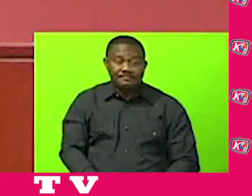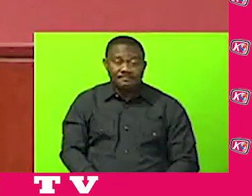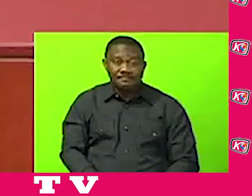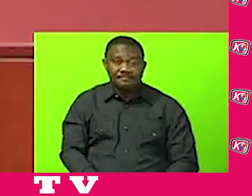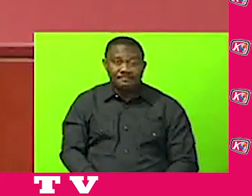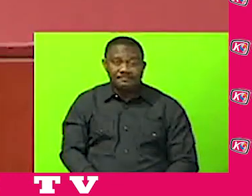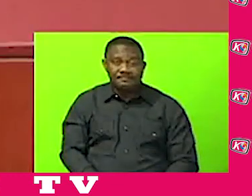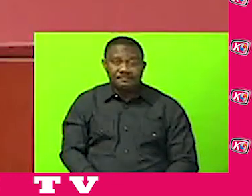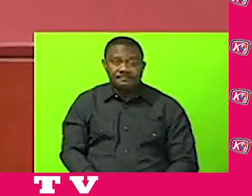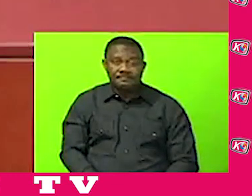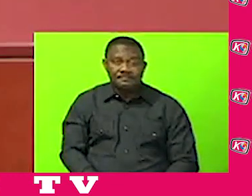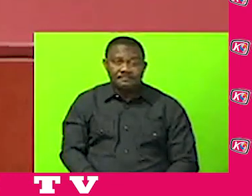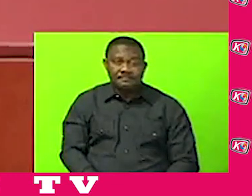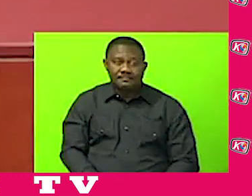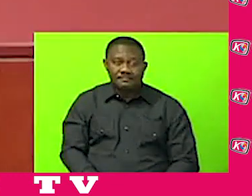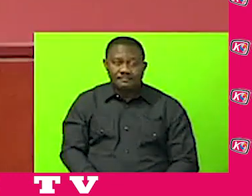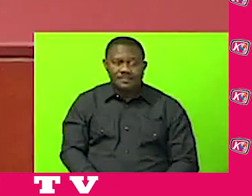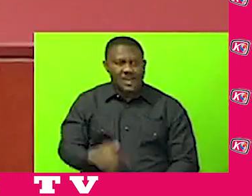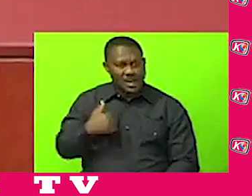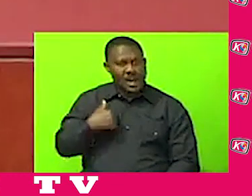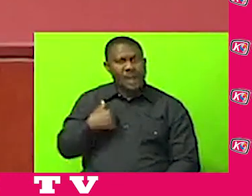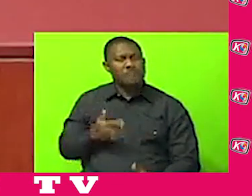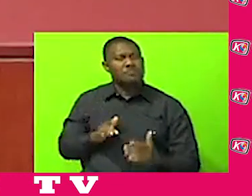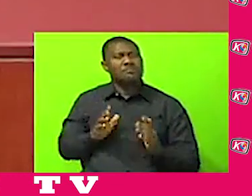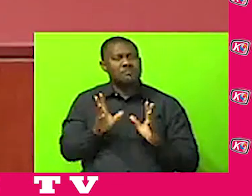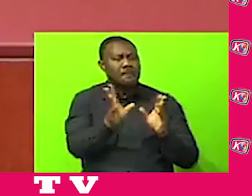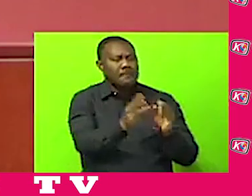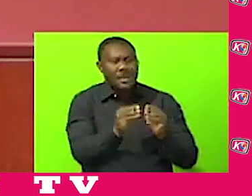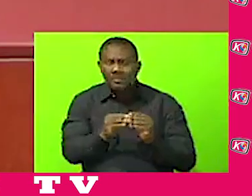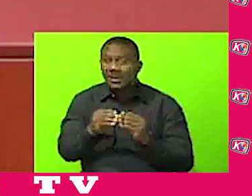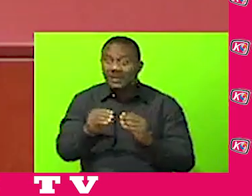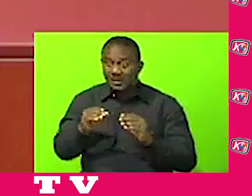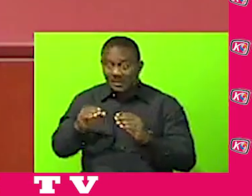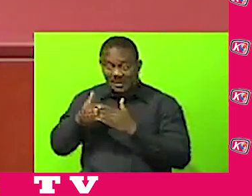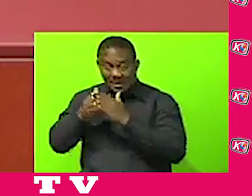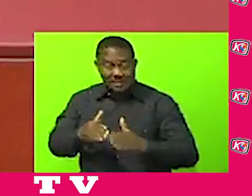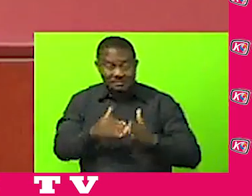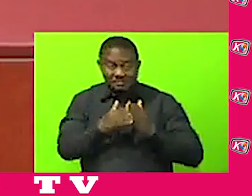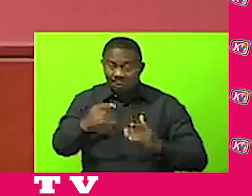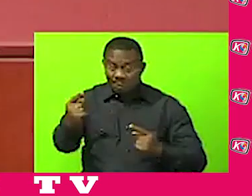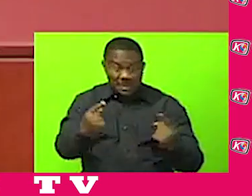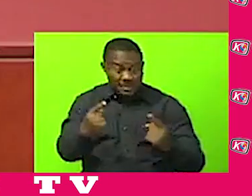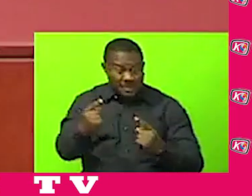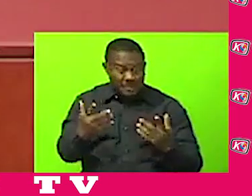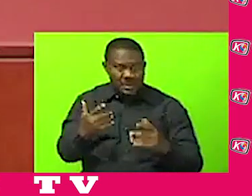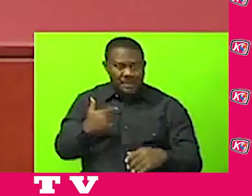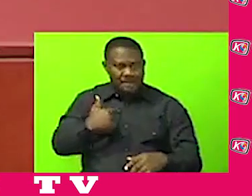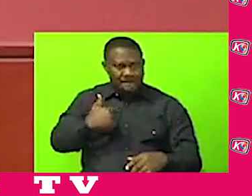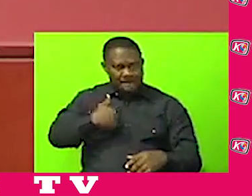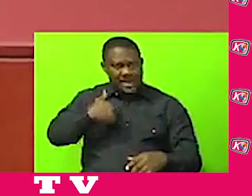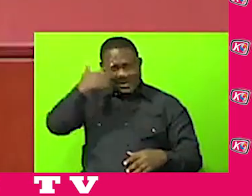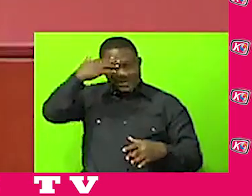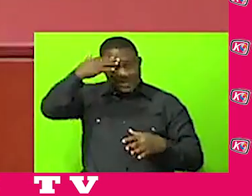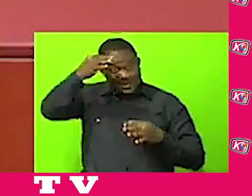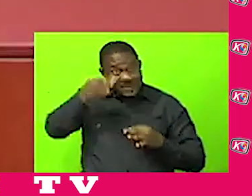Honourable members, I have consulted leadership and I am exercising my discretion to